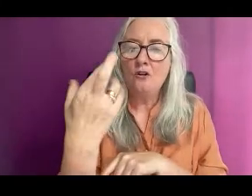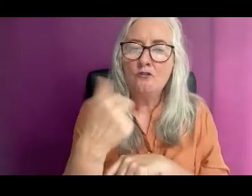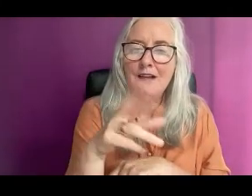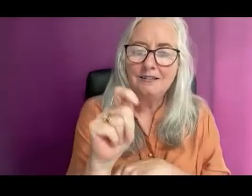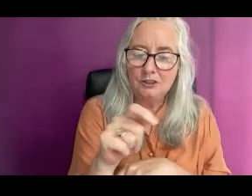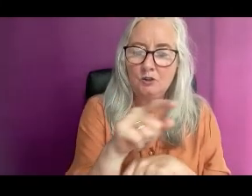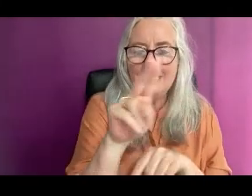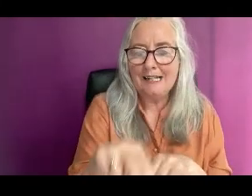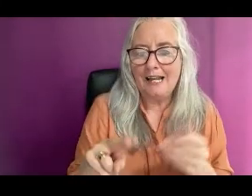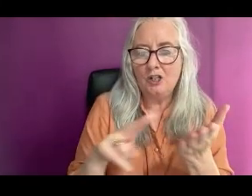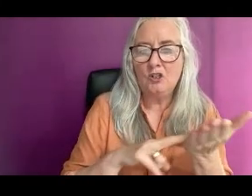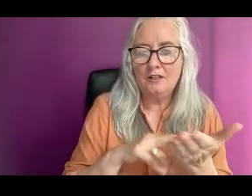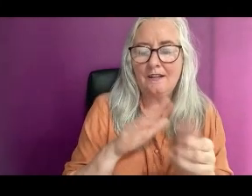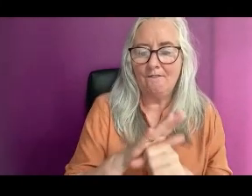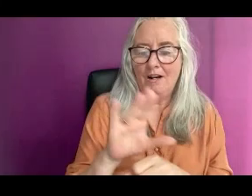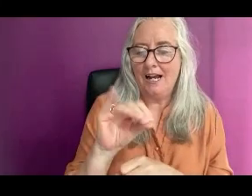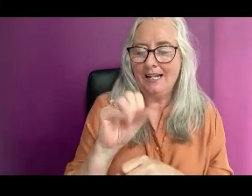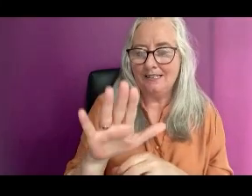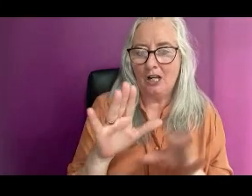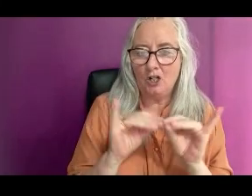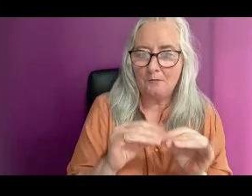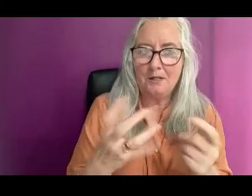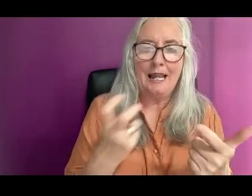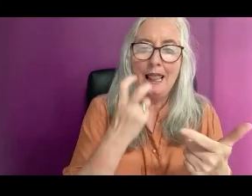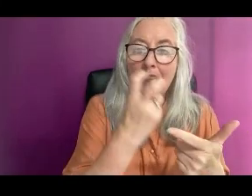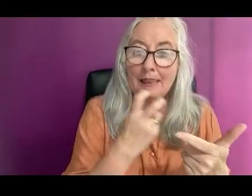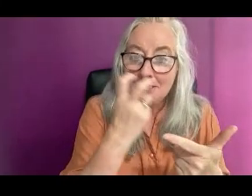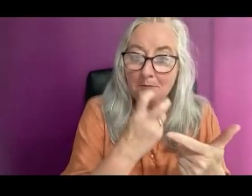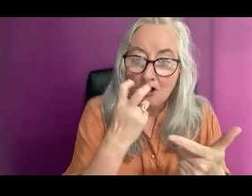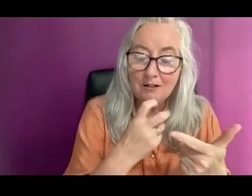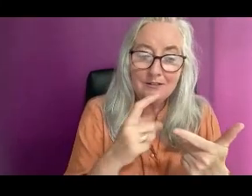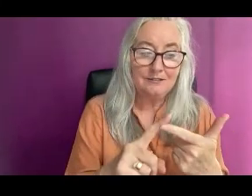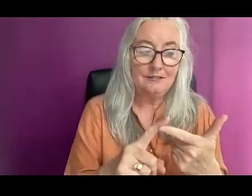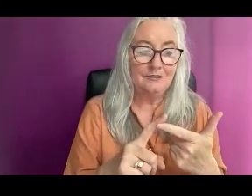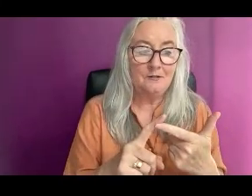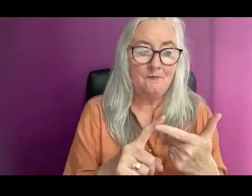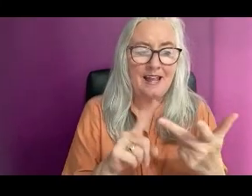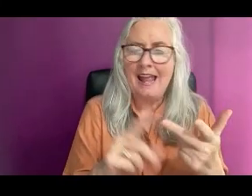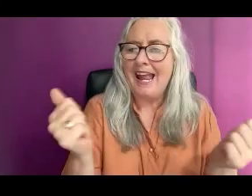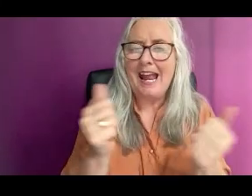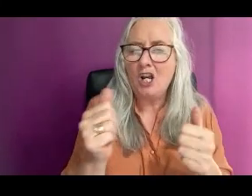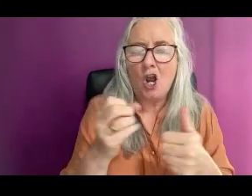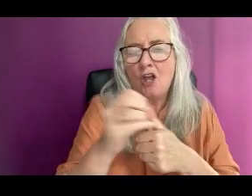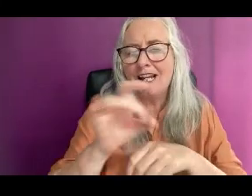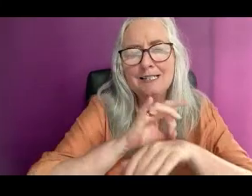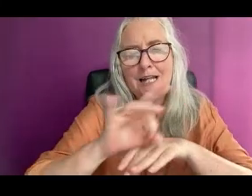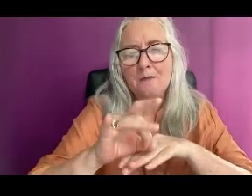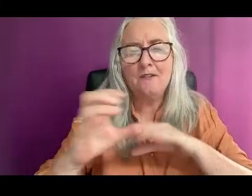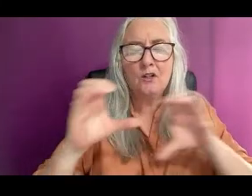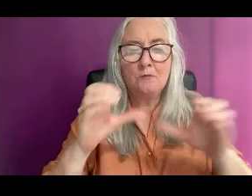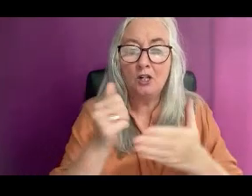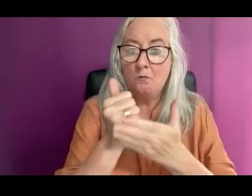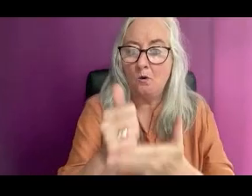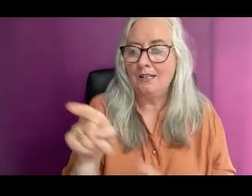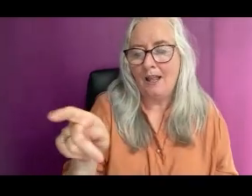of sign language interpreter, lip speaker, and any other type of communication support that a person